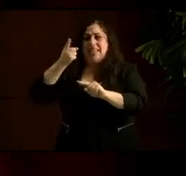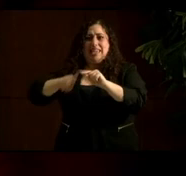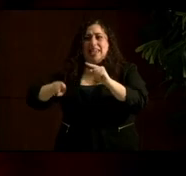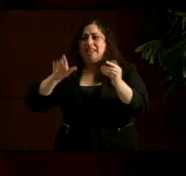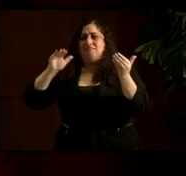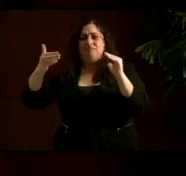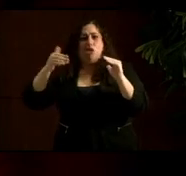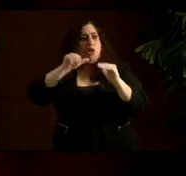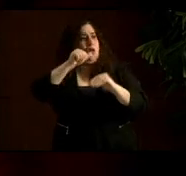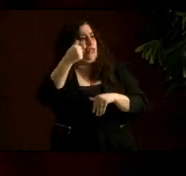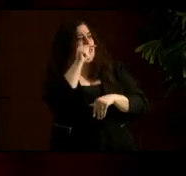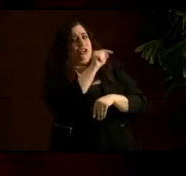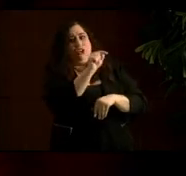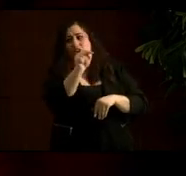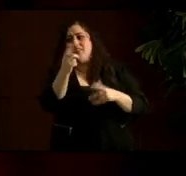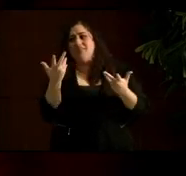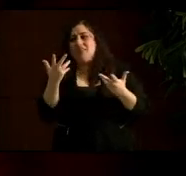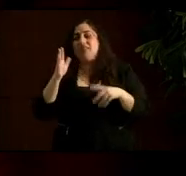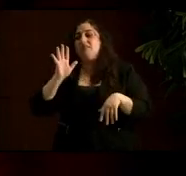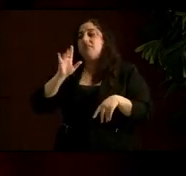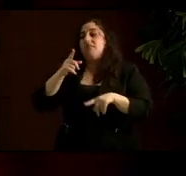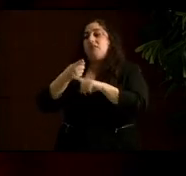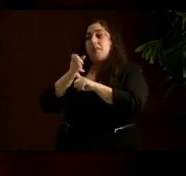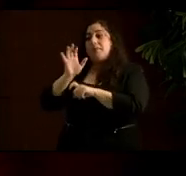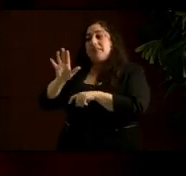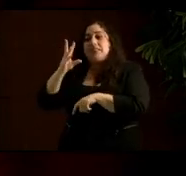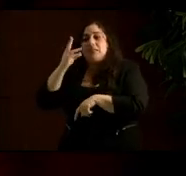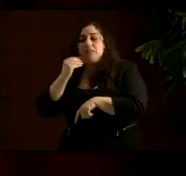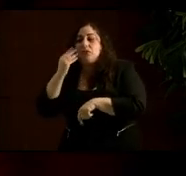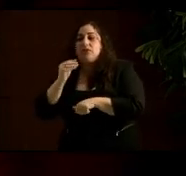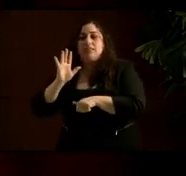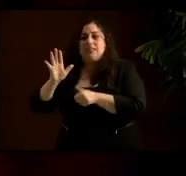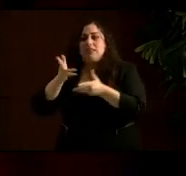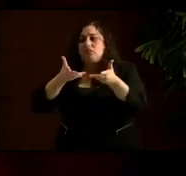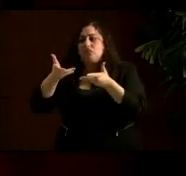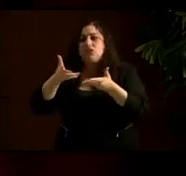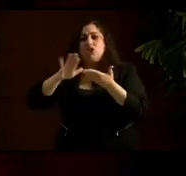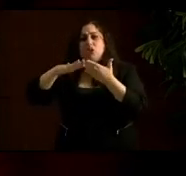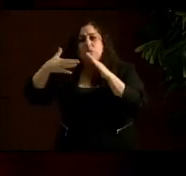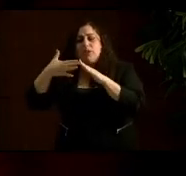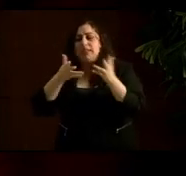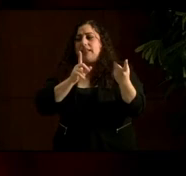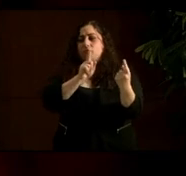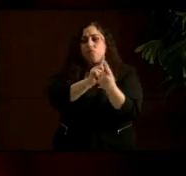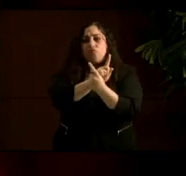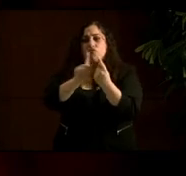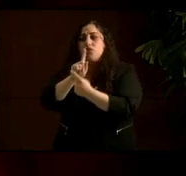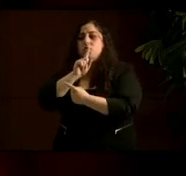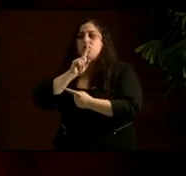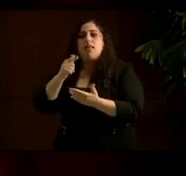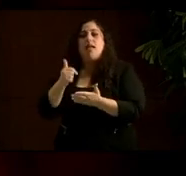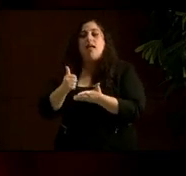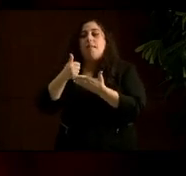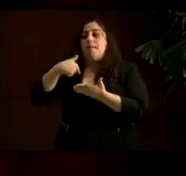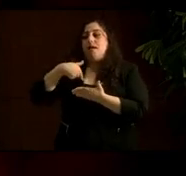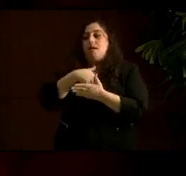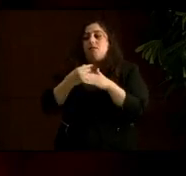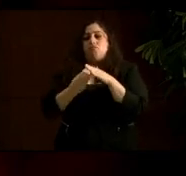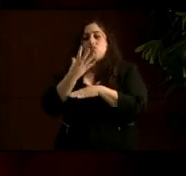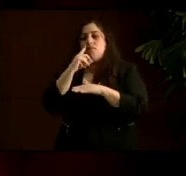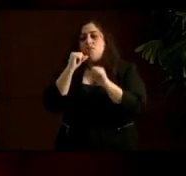events, traditions, and individuals from the university's storied past helps us grow and build a stronger foundation for our